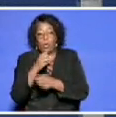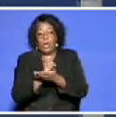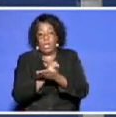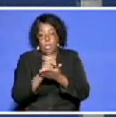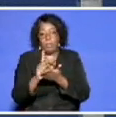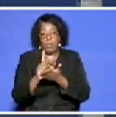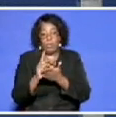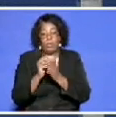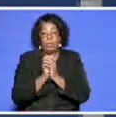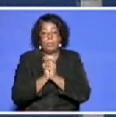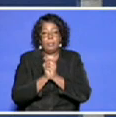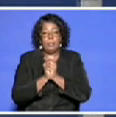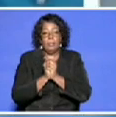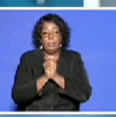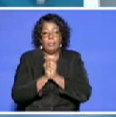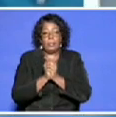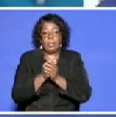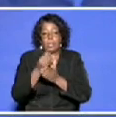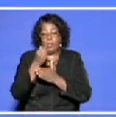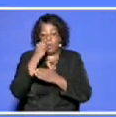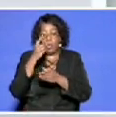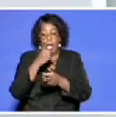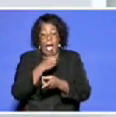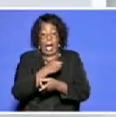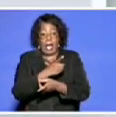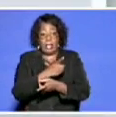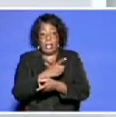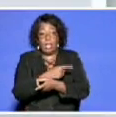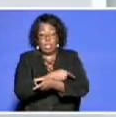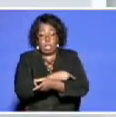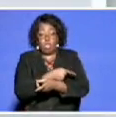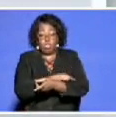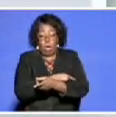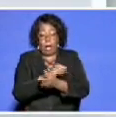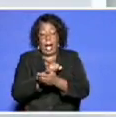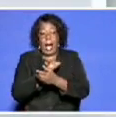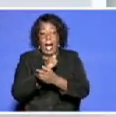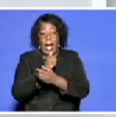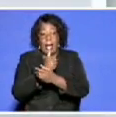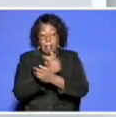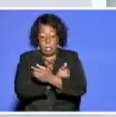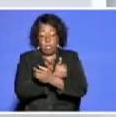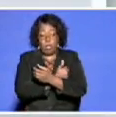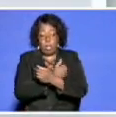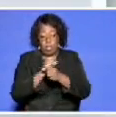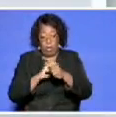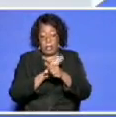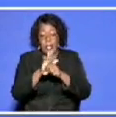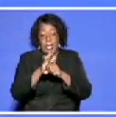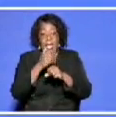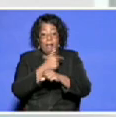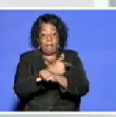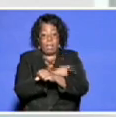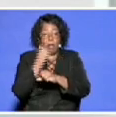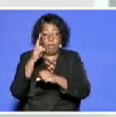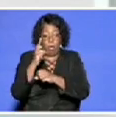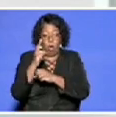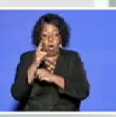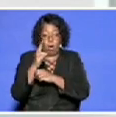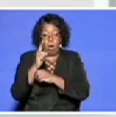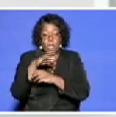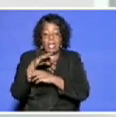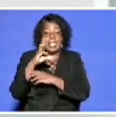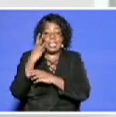approved. The Food and Drug Administration has given full approval to the Pfizer-BioNTech COVID-19 vaccine for people 16 and